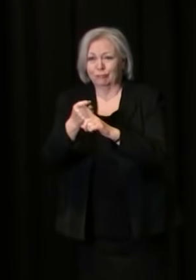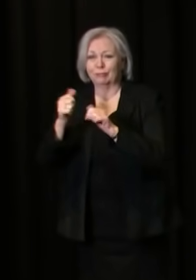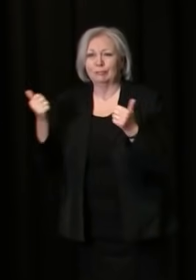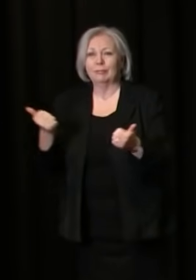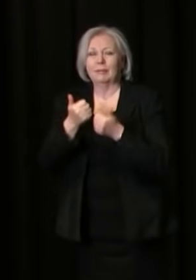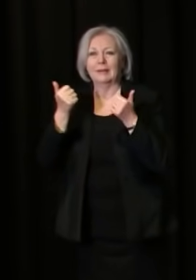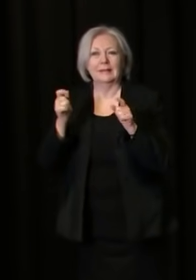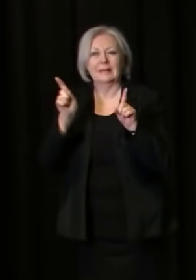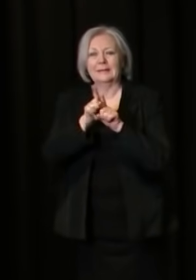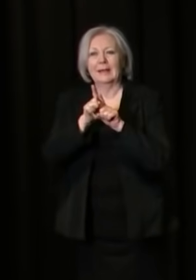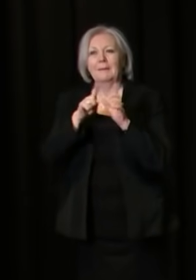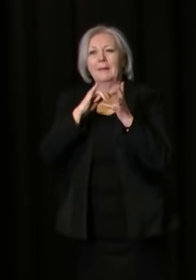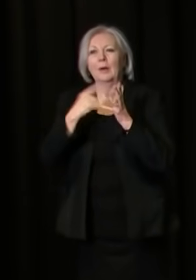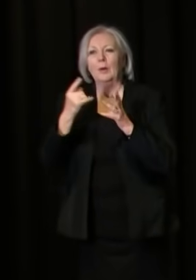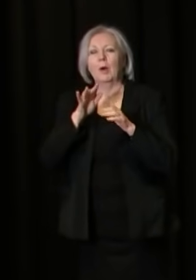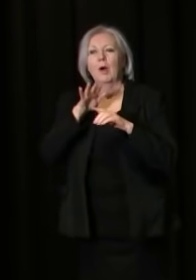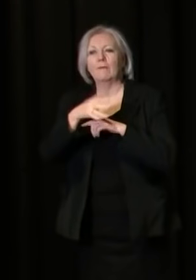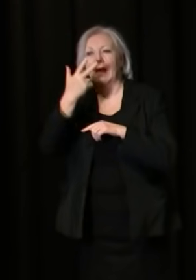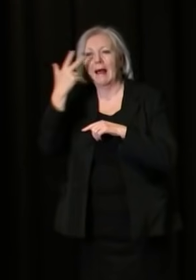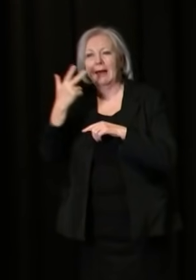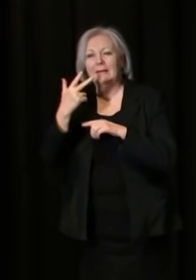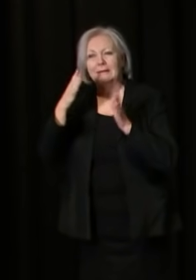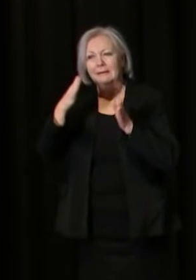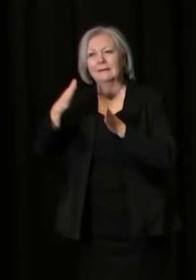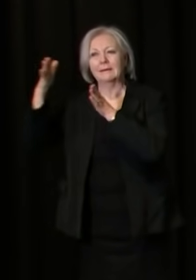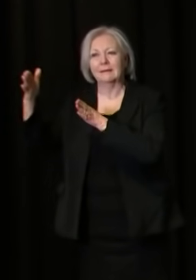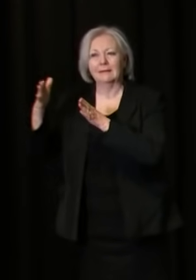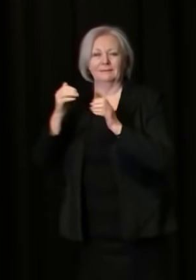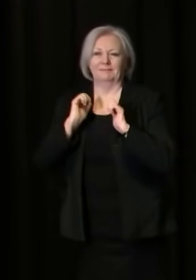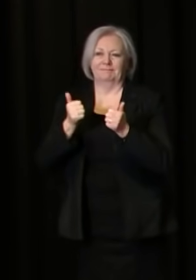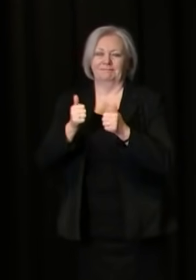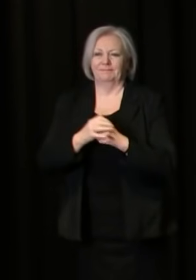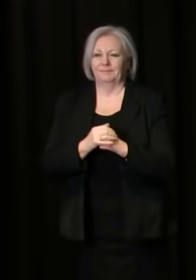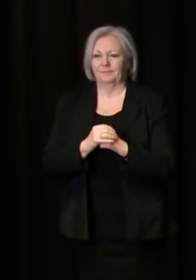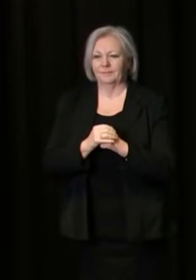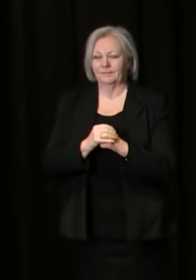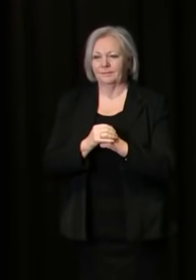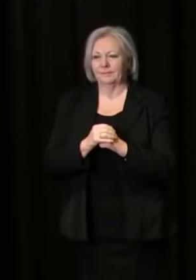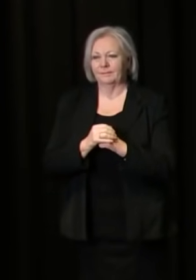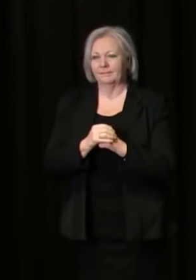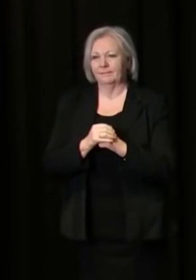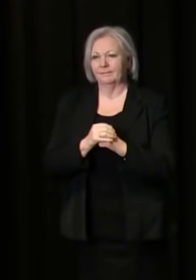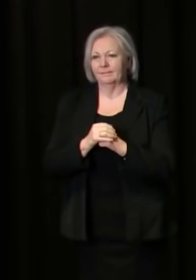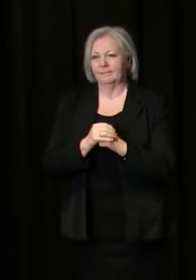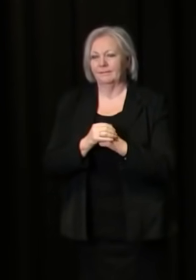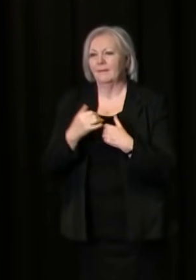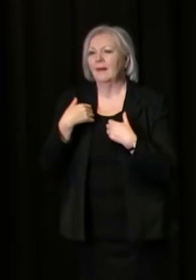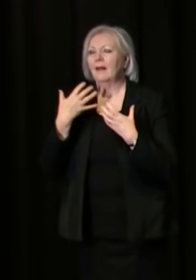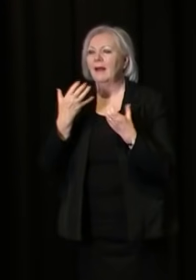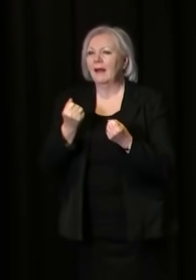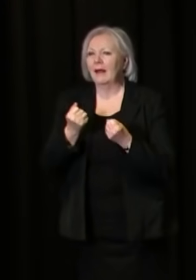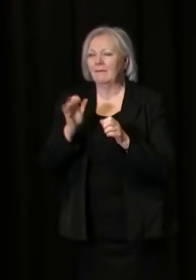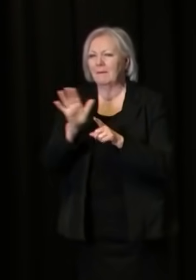same as the over 18 goals that we've set. We do have